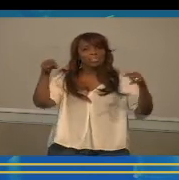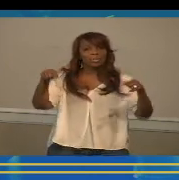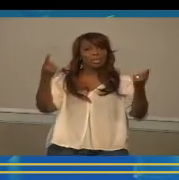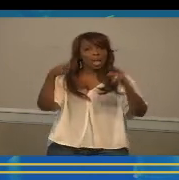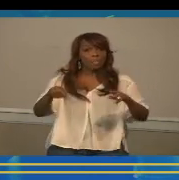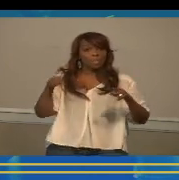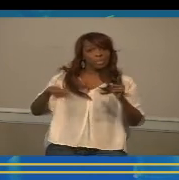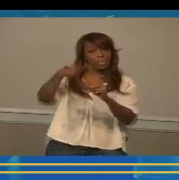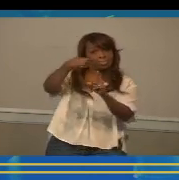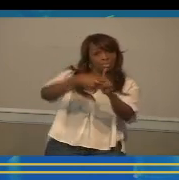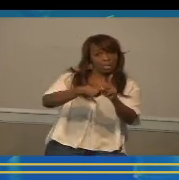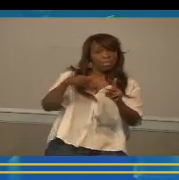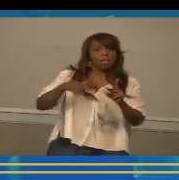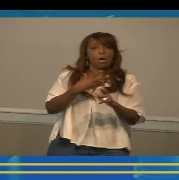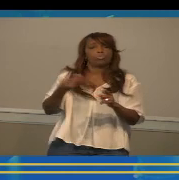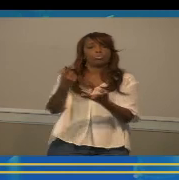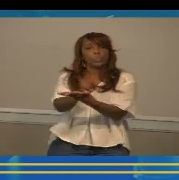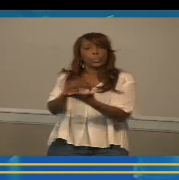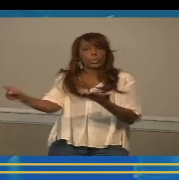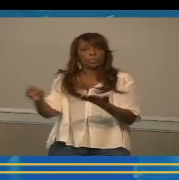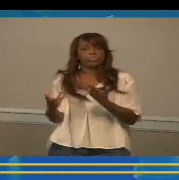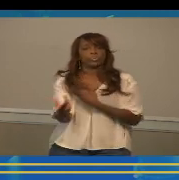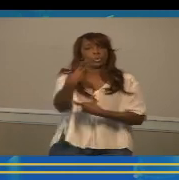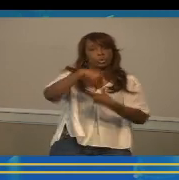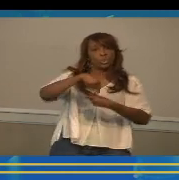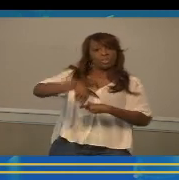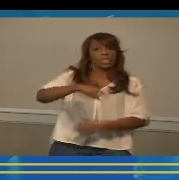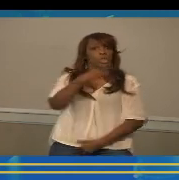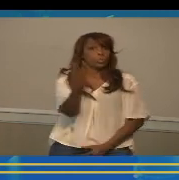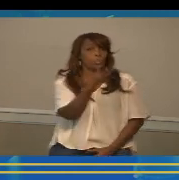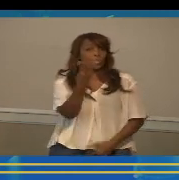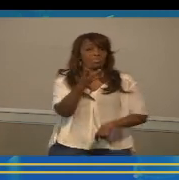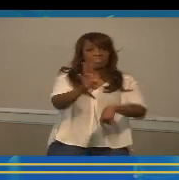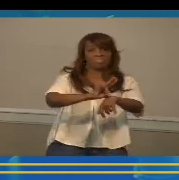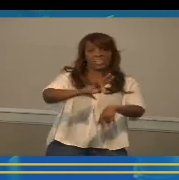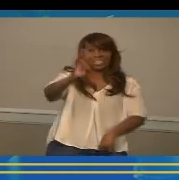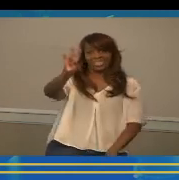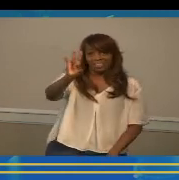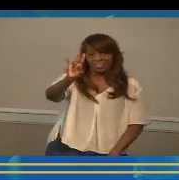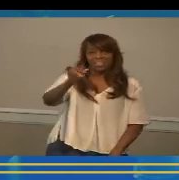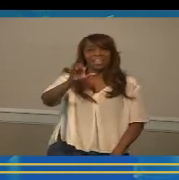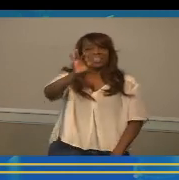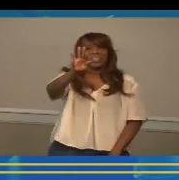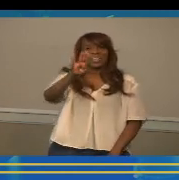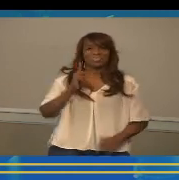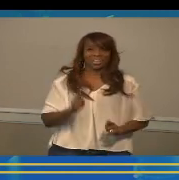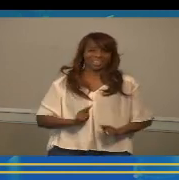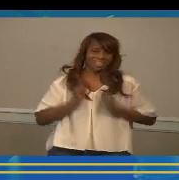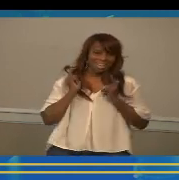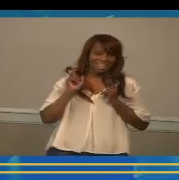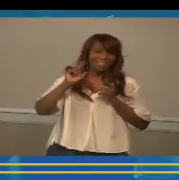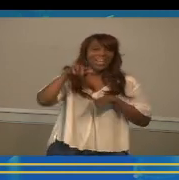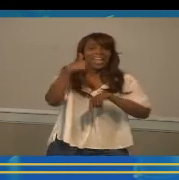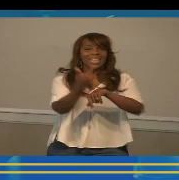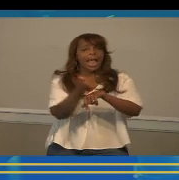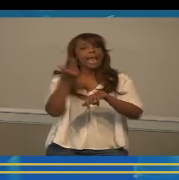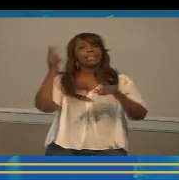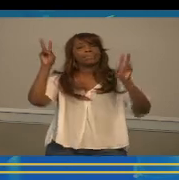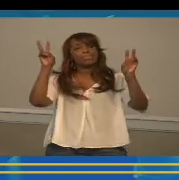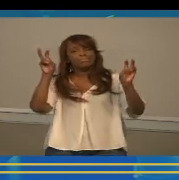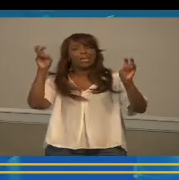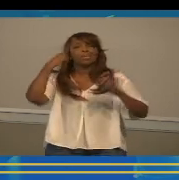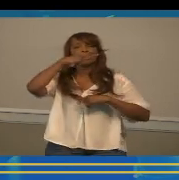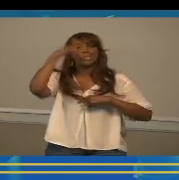for this month and week. Join us this Wednesday at 7 p.m. on Facebook Live for Galilee's topical